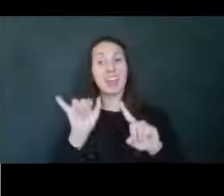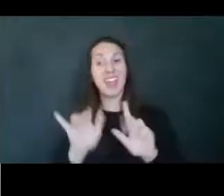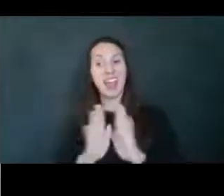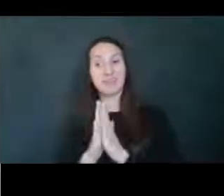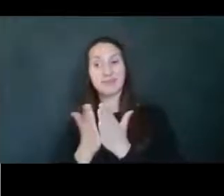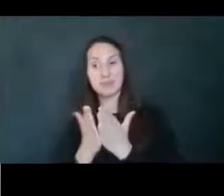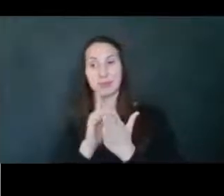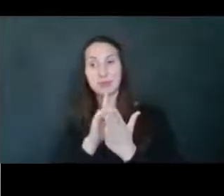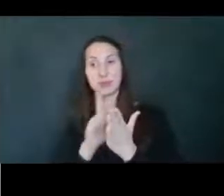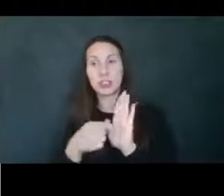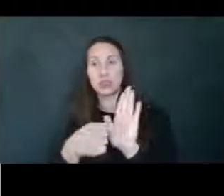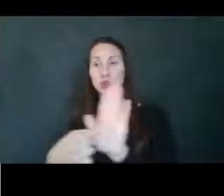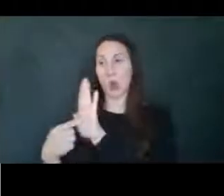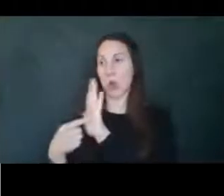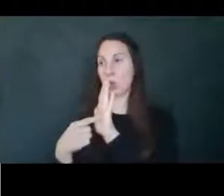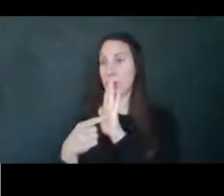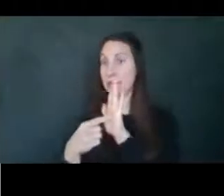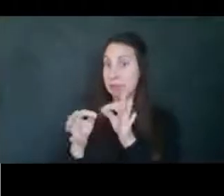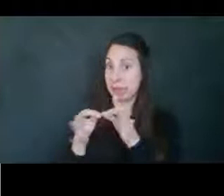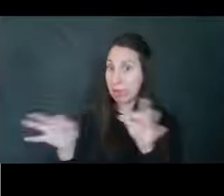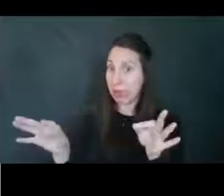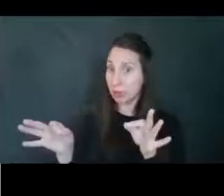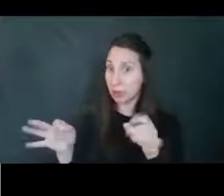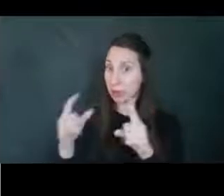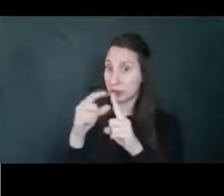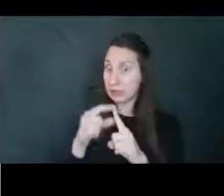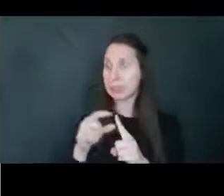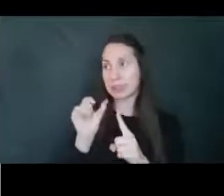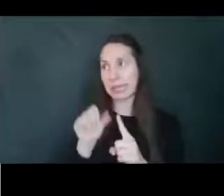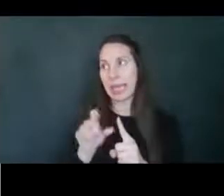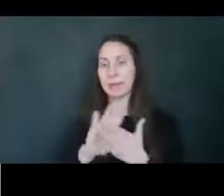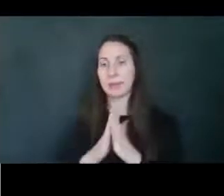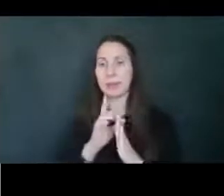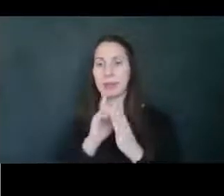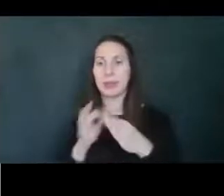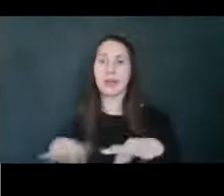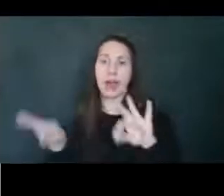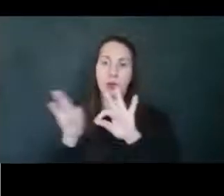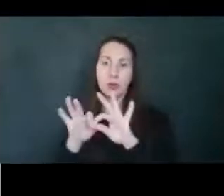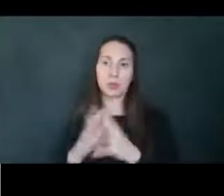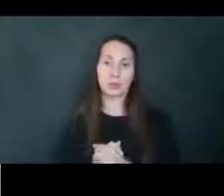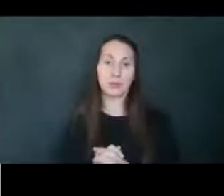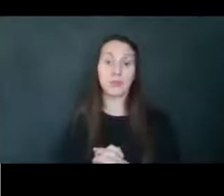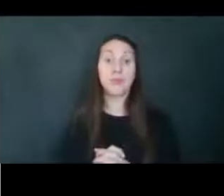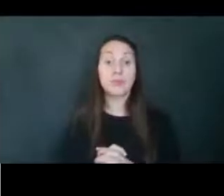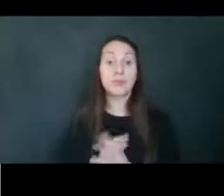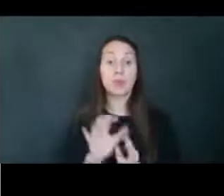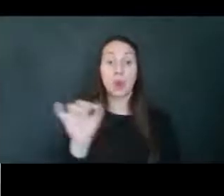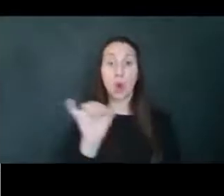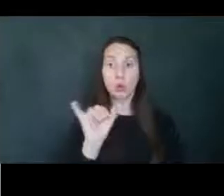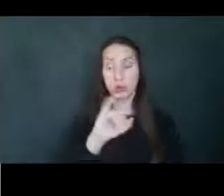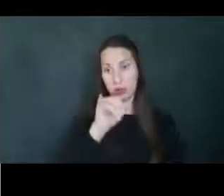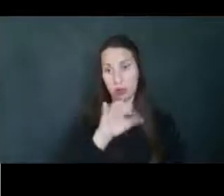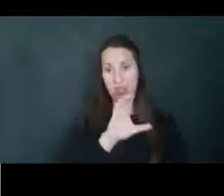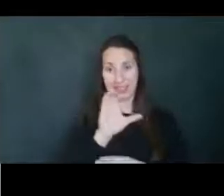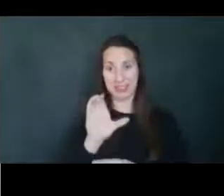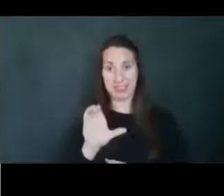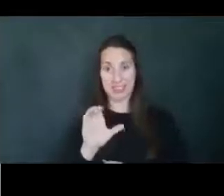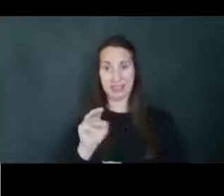valuable language can be. And then at the JCC in Manhattan, I want to share two examples